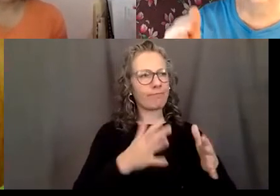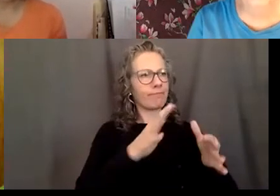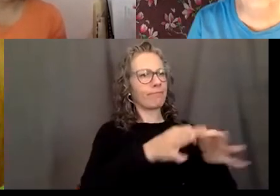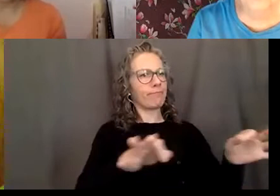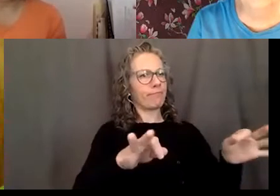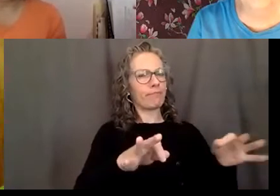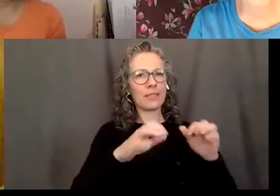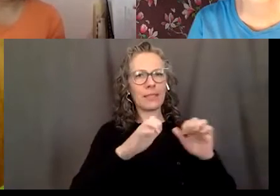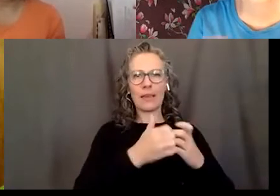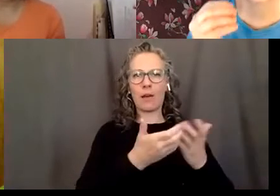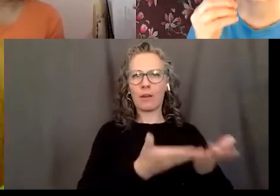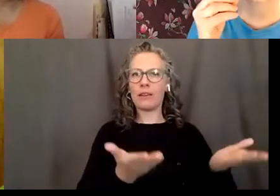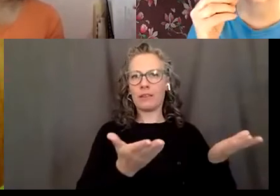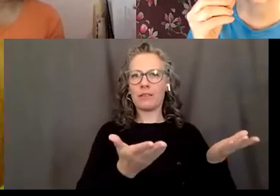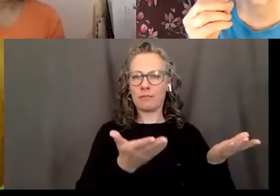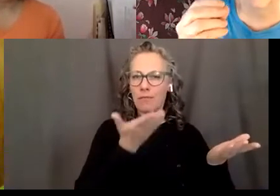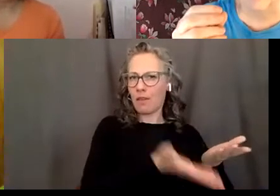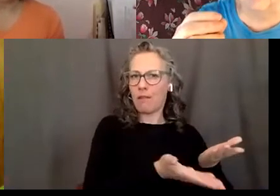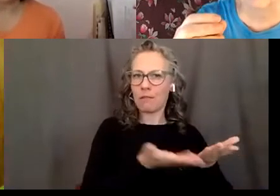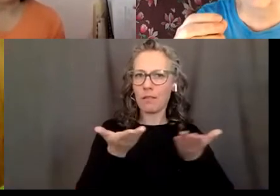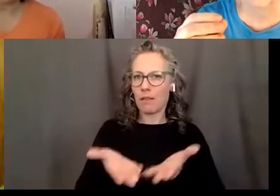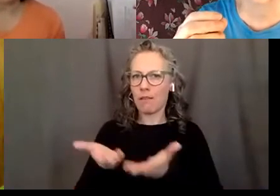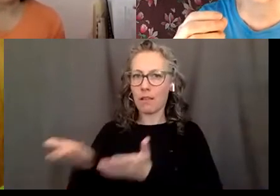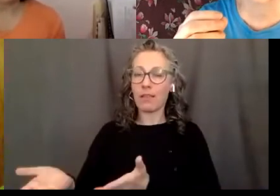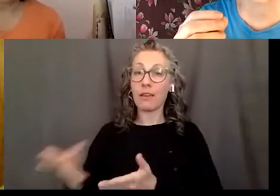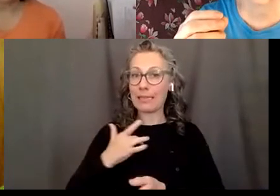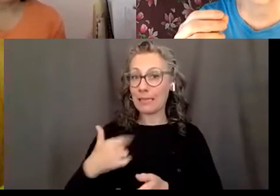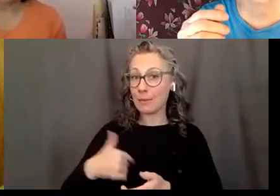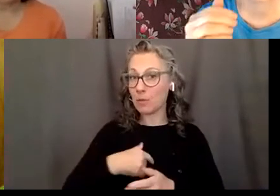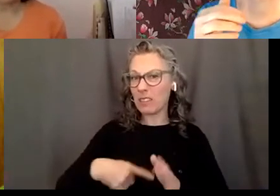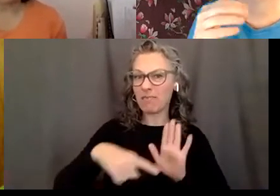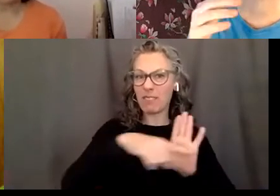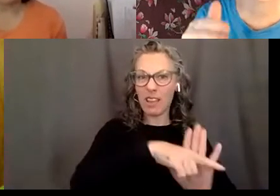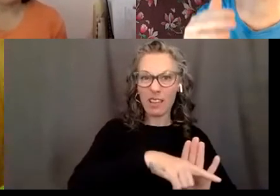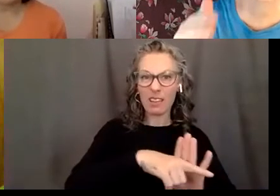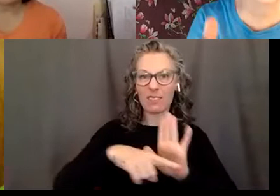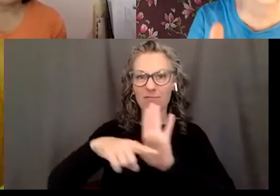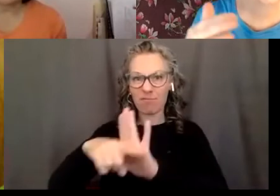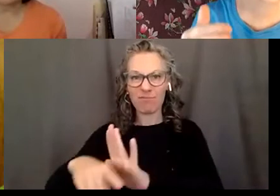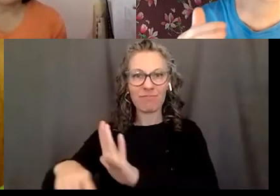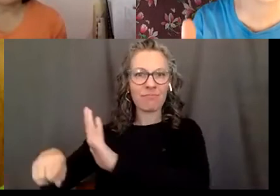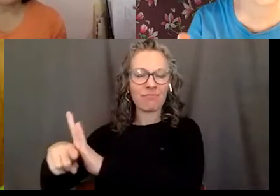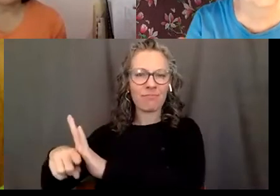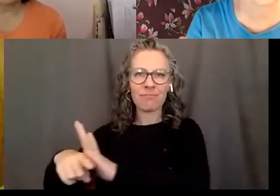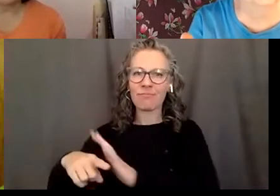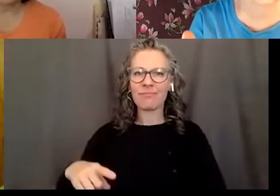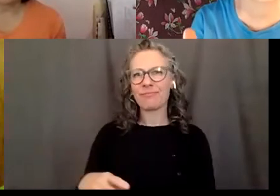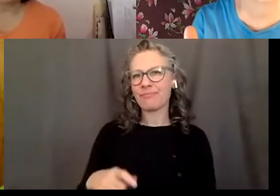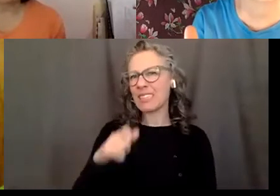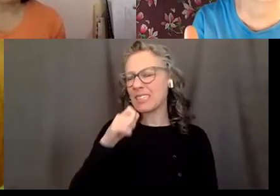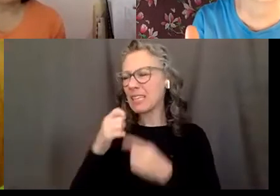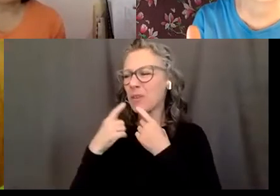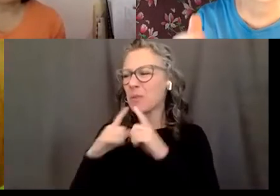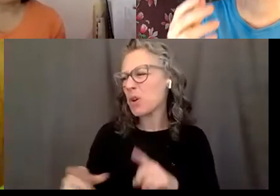and usually what we're doing is we're doing it in a negative way. We're saying how it is in a way that's not working for